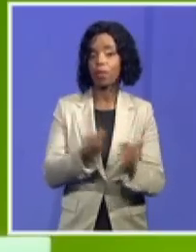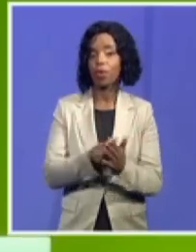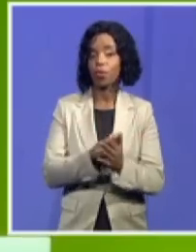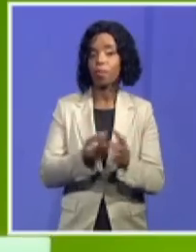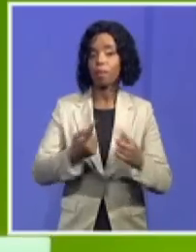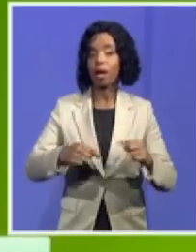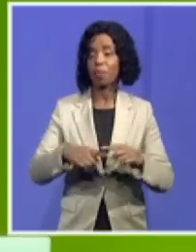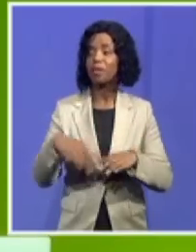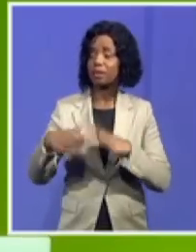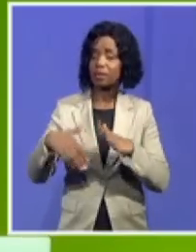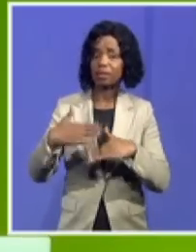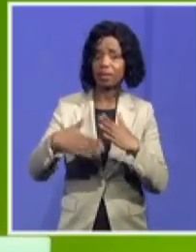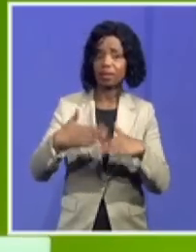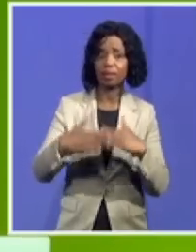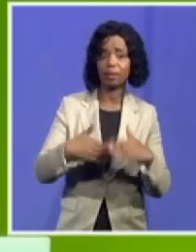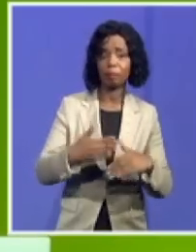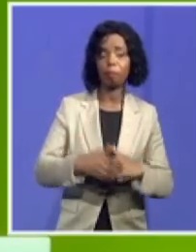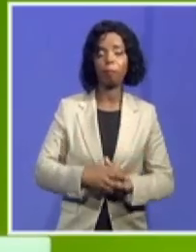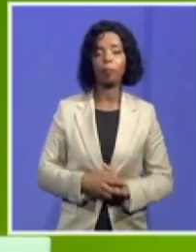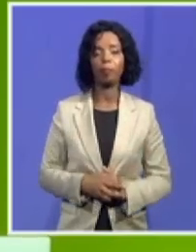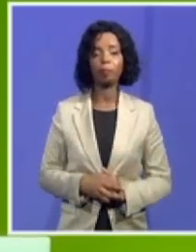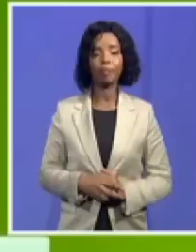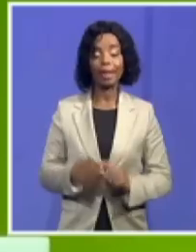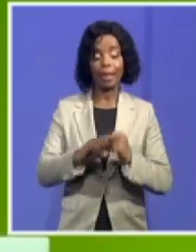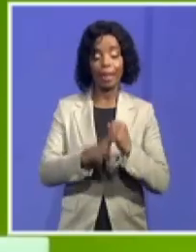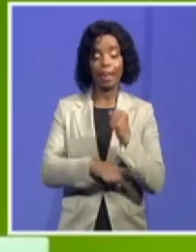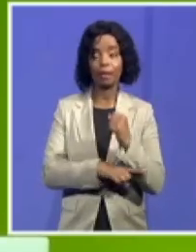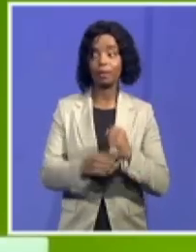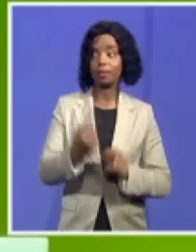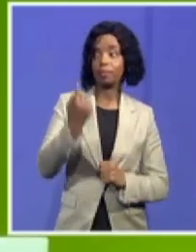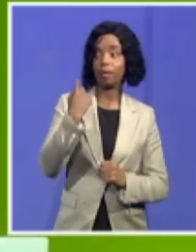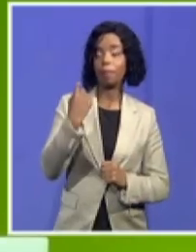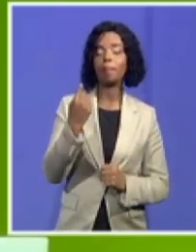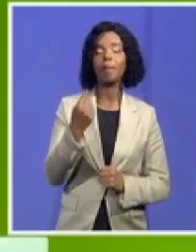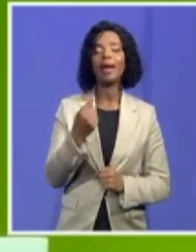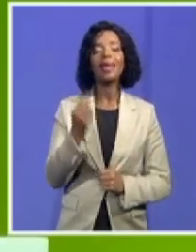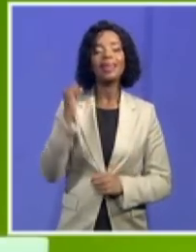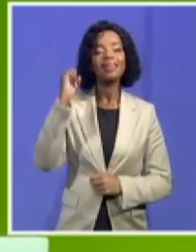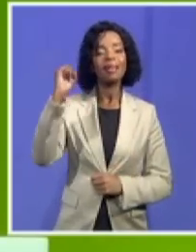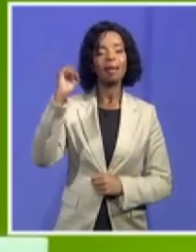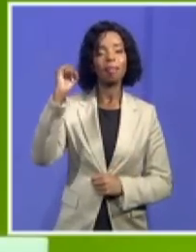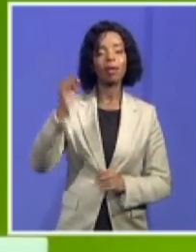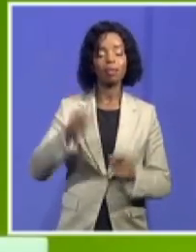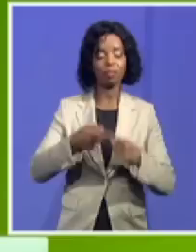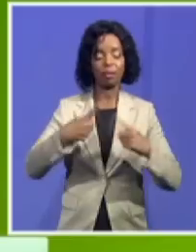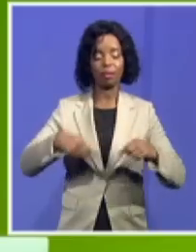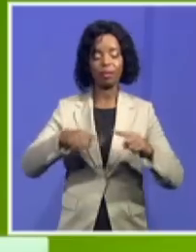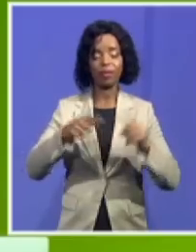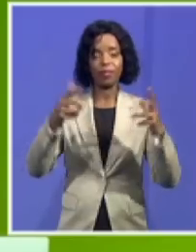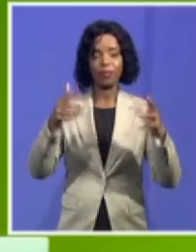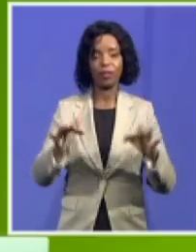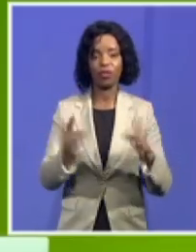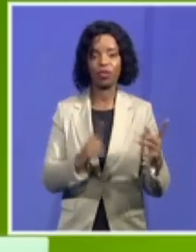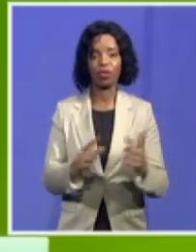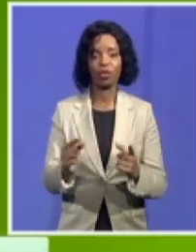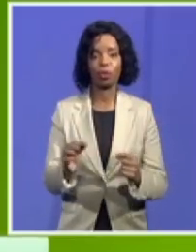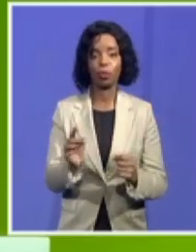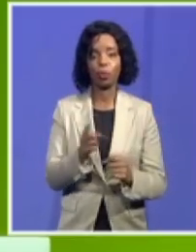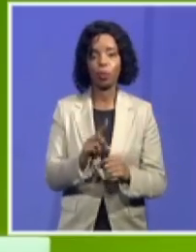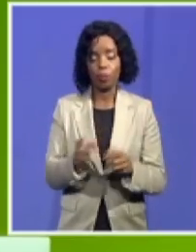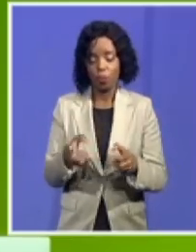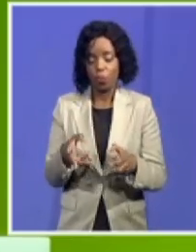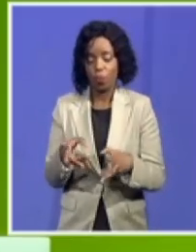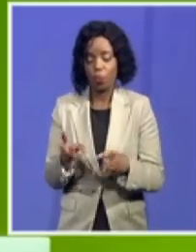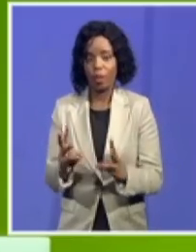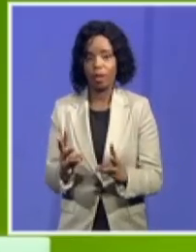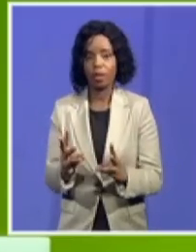last mining in Indaba, we have made significant headway in driving a program